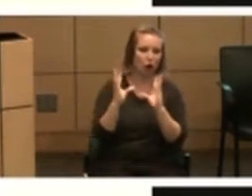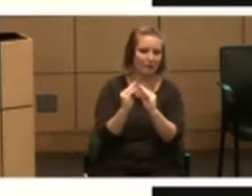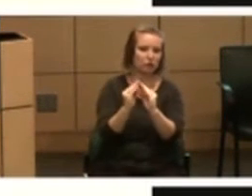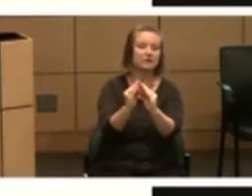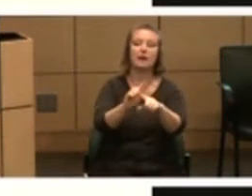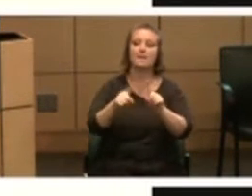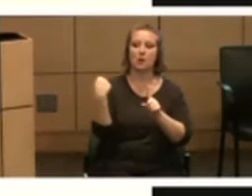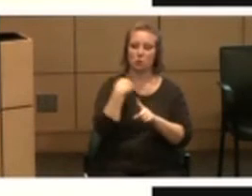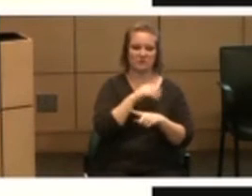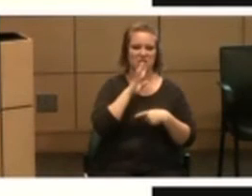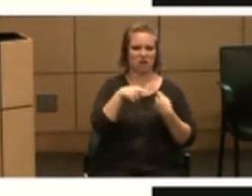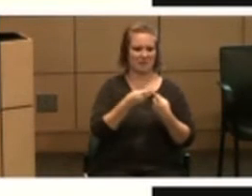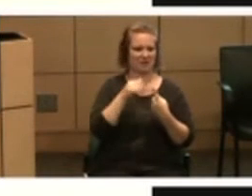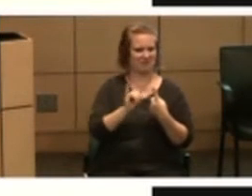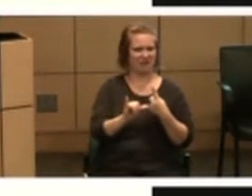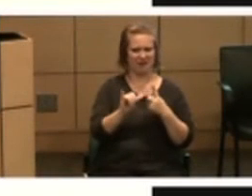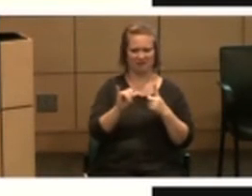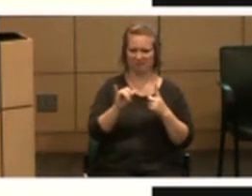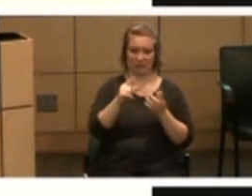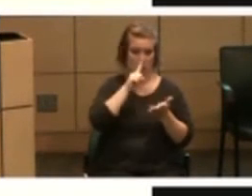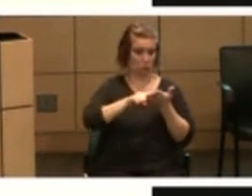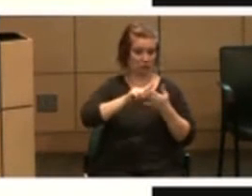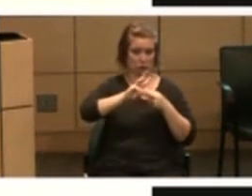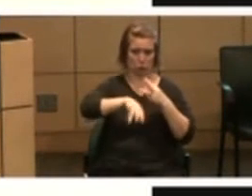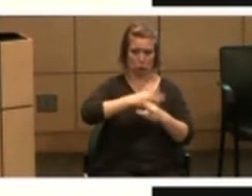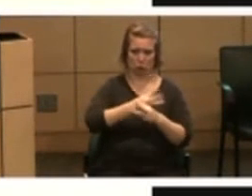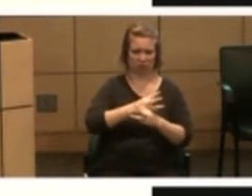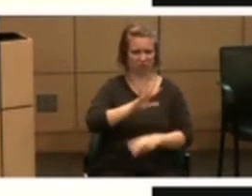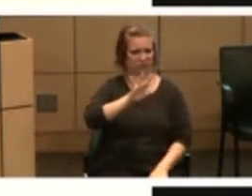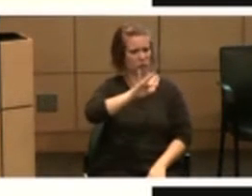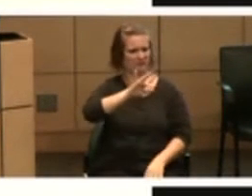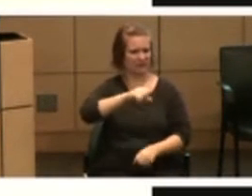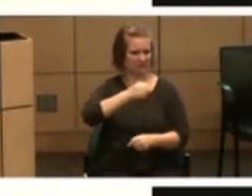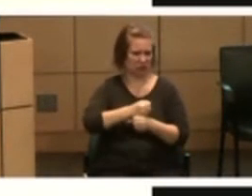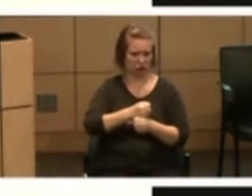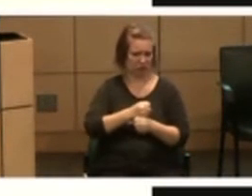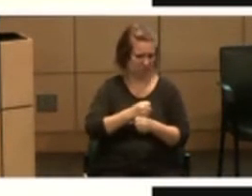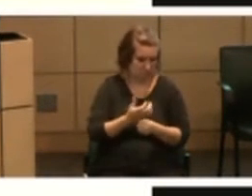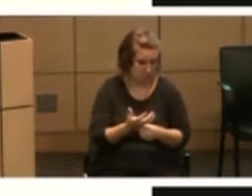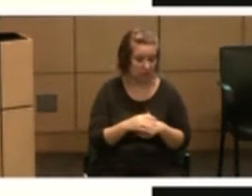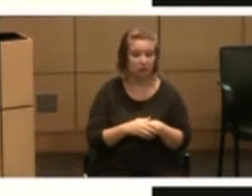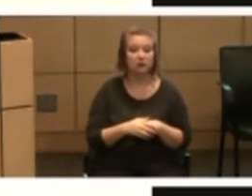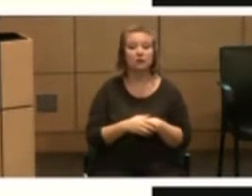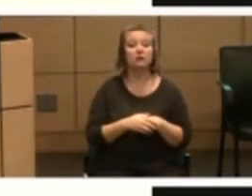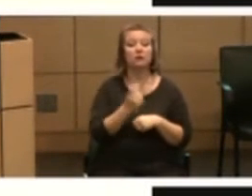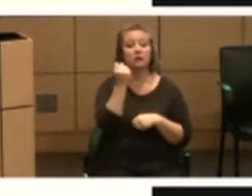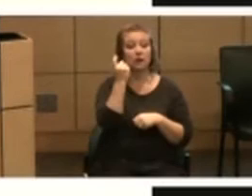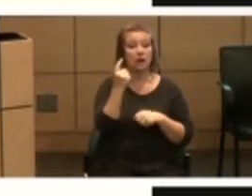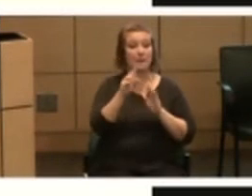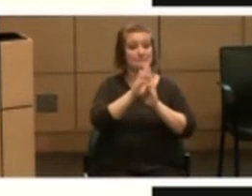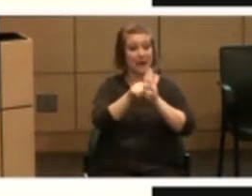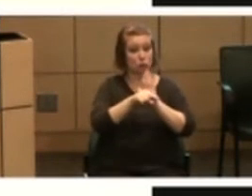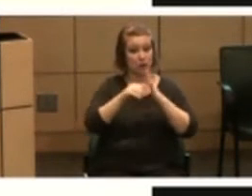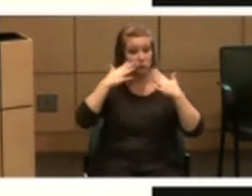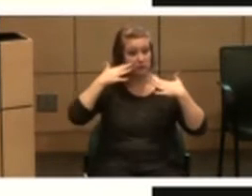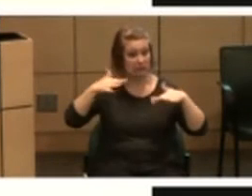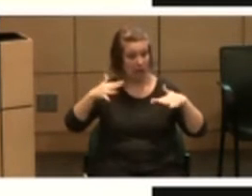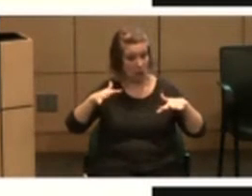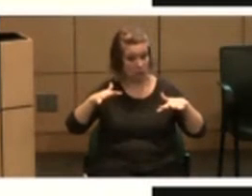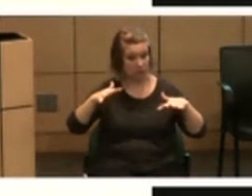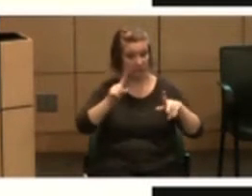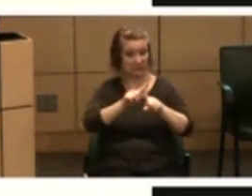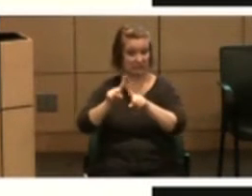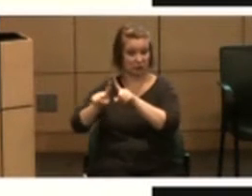talking about for in the research world for probably 25 years, and that is that different types of background sounds produce different